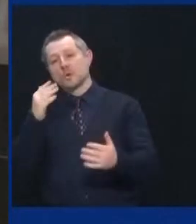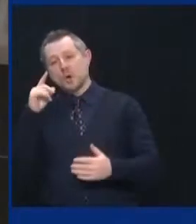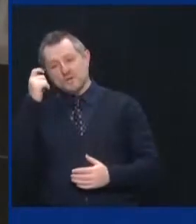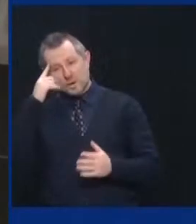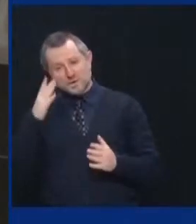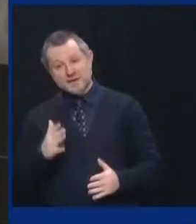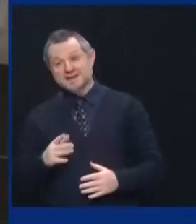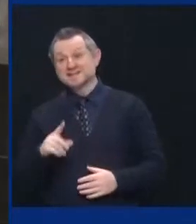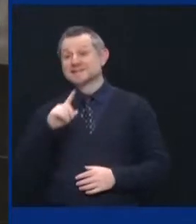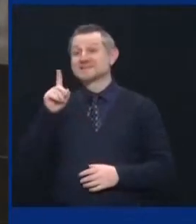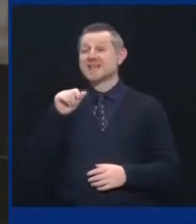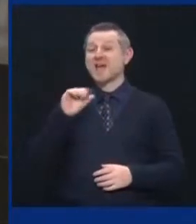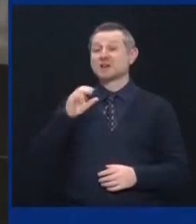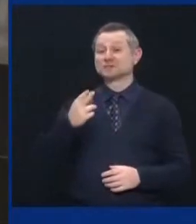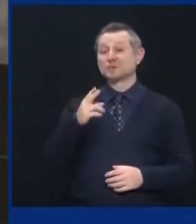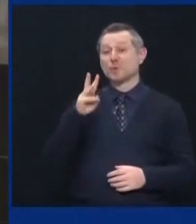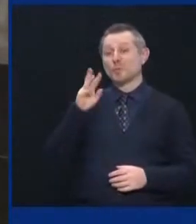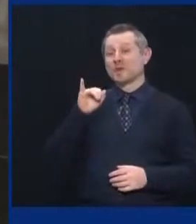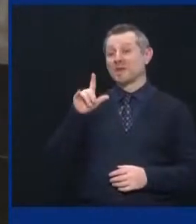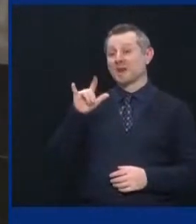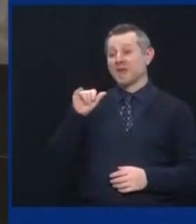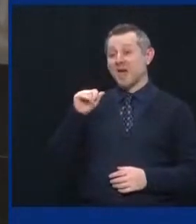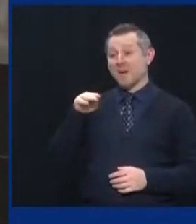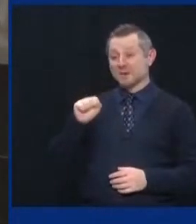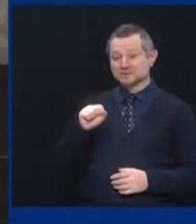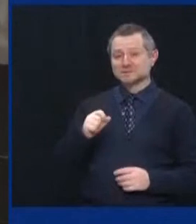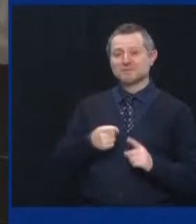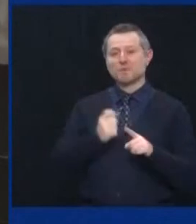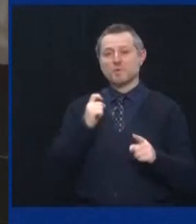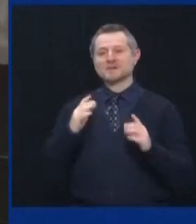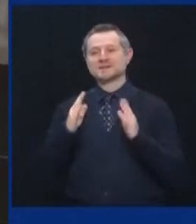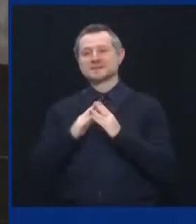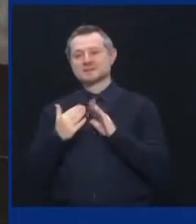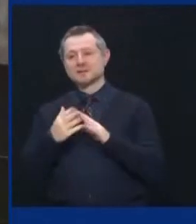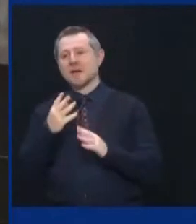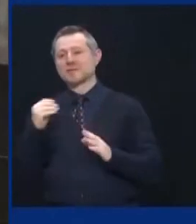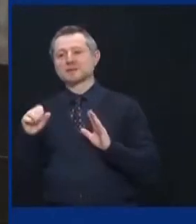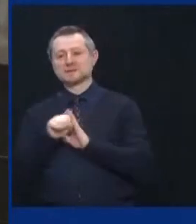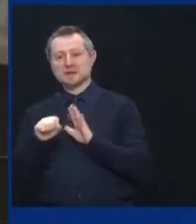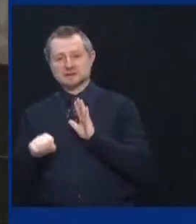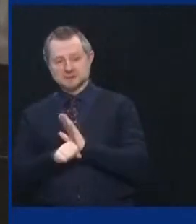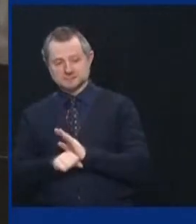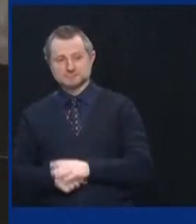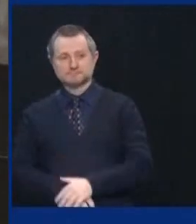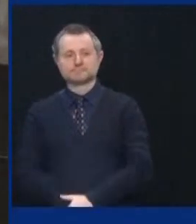Zach Williams of City and State. Zach, your line is now open. Please unmute your microphone.